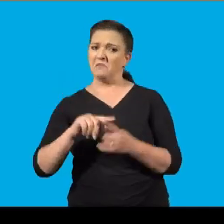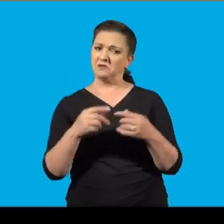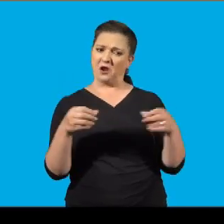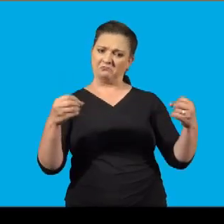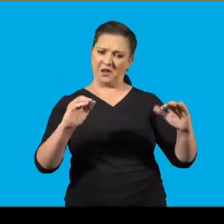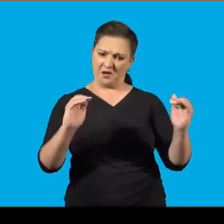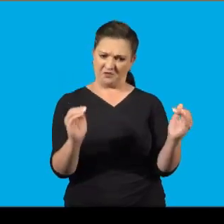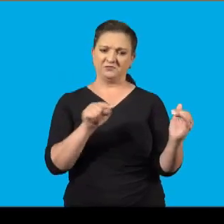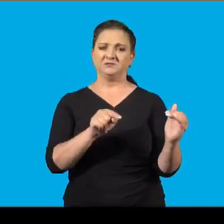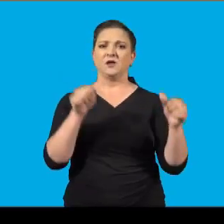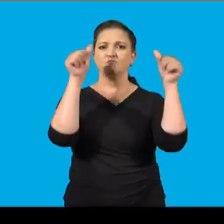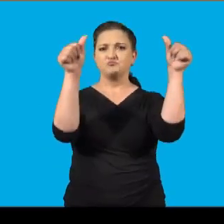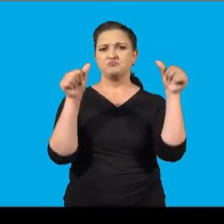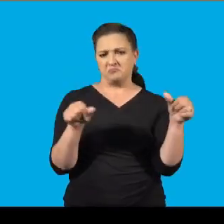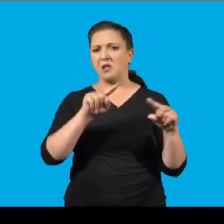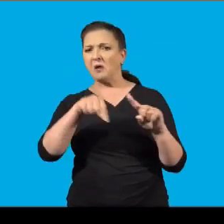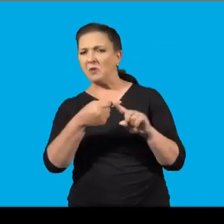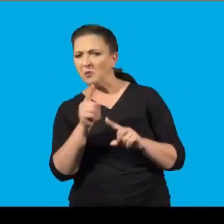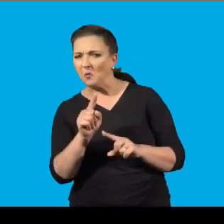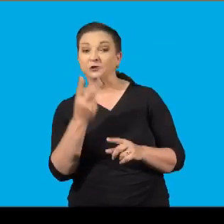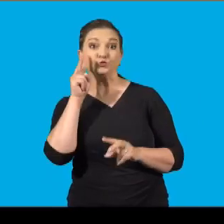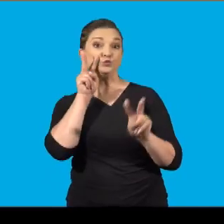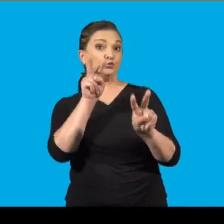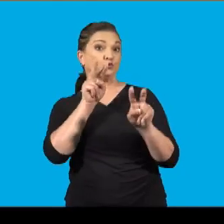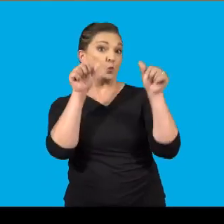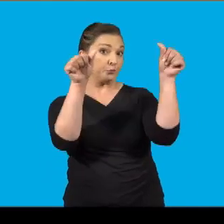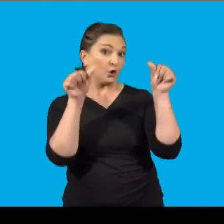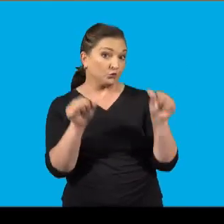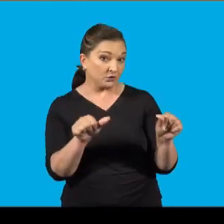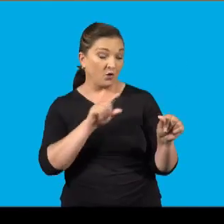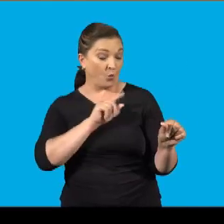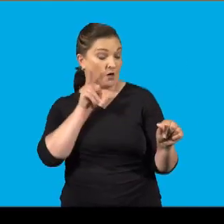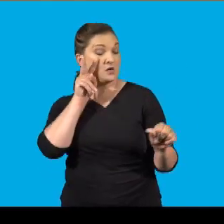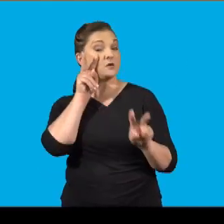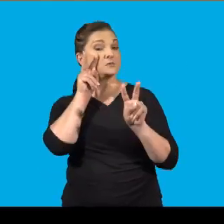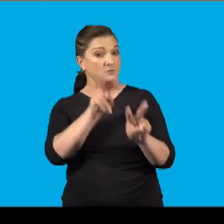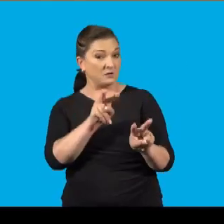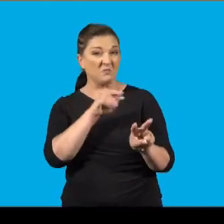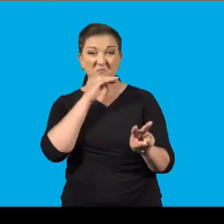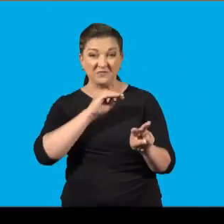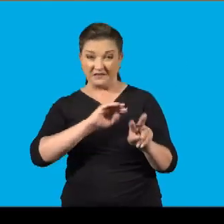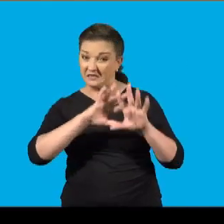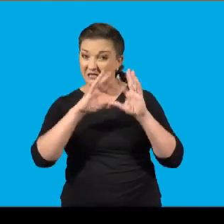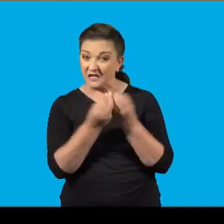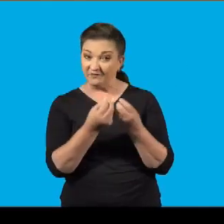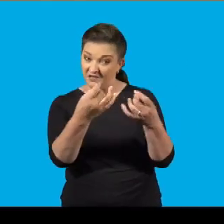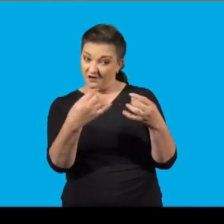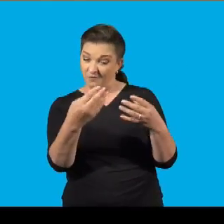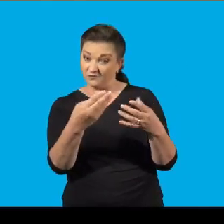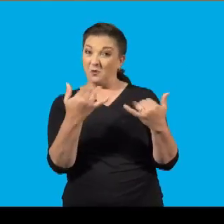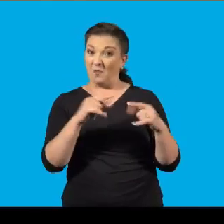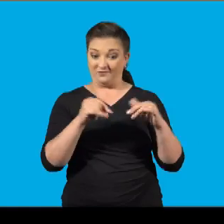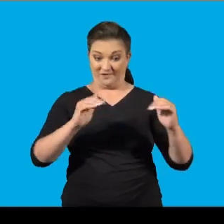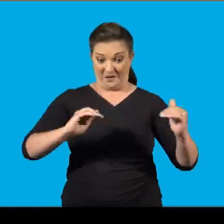about. Now, let's look at the poster itself to see if it gives us all the information that is